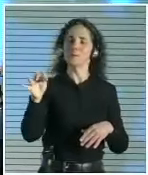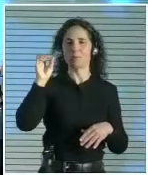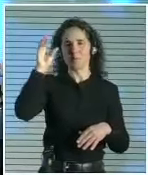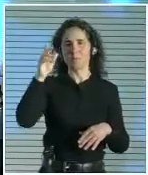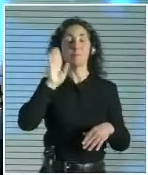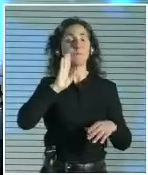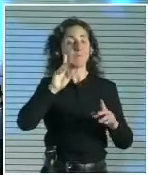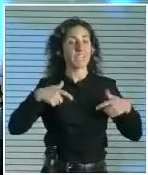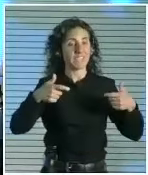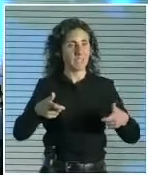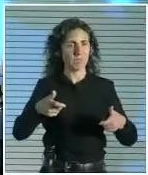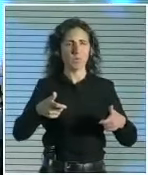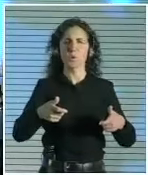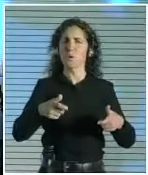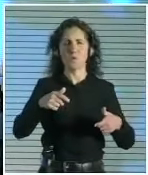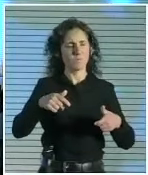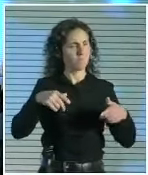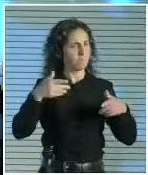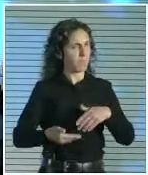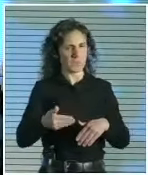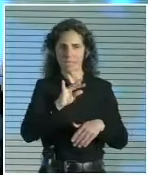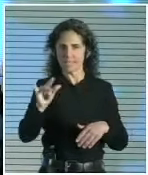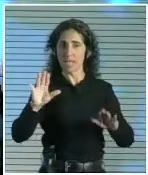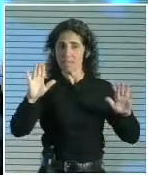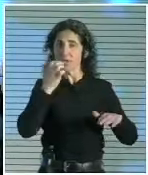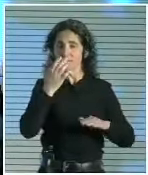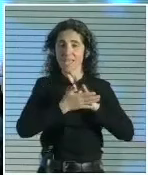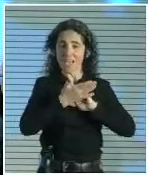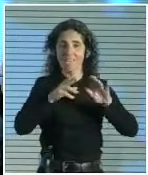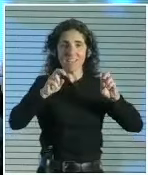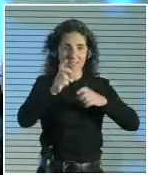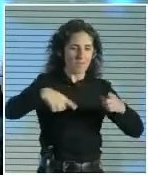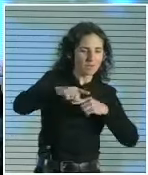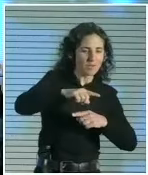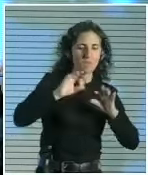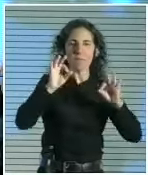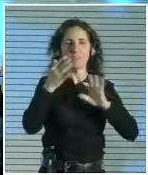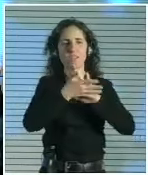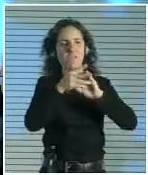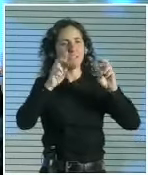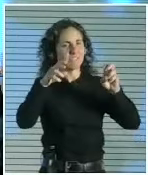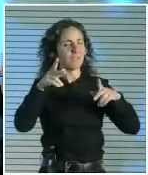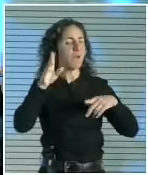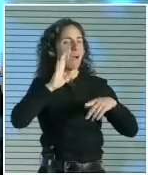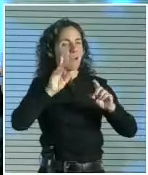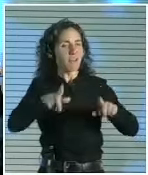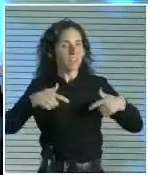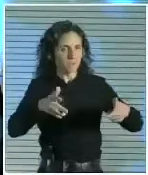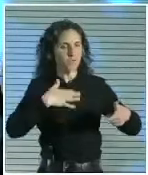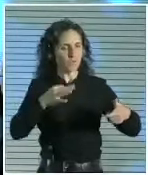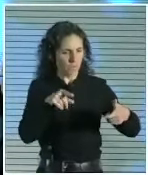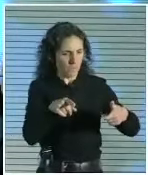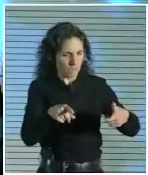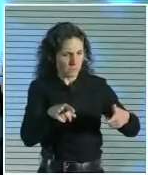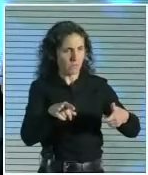if we want to talk about circularity, as waste is, for which waste is a resource. So our next